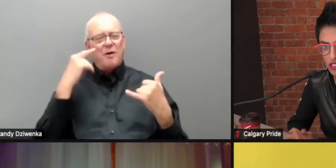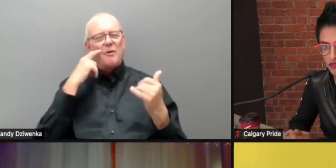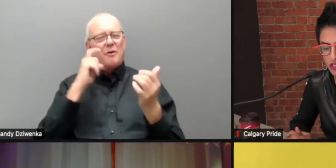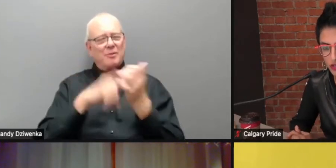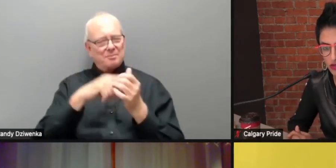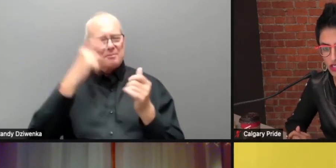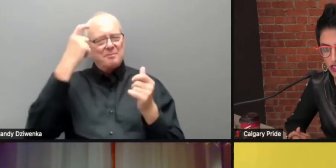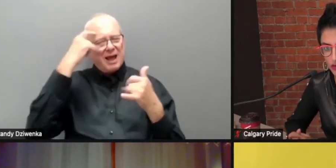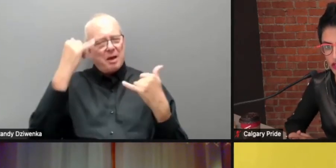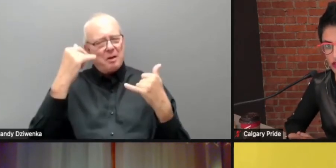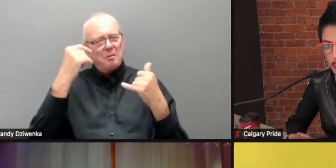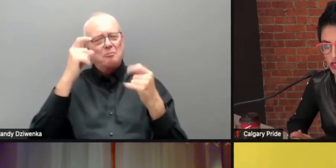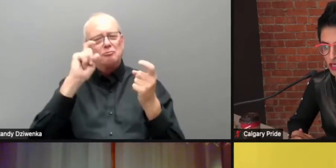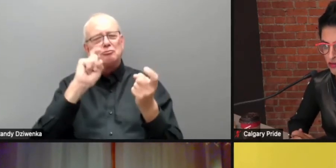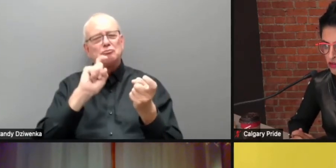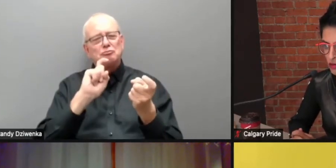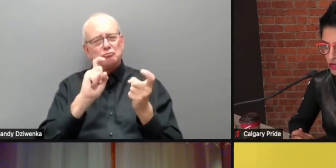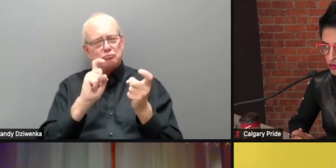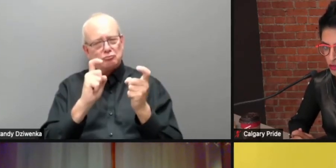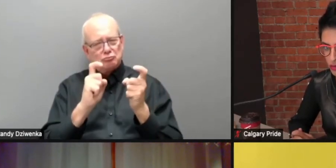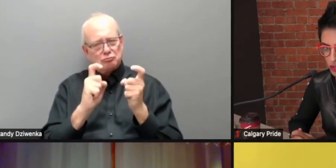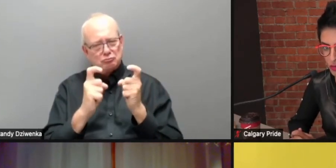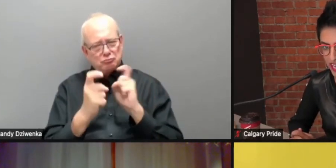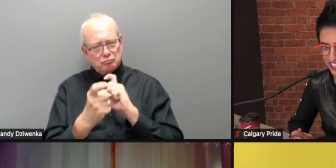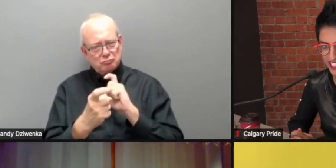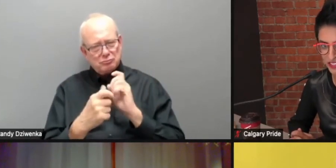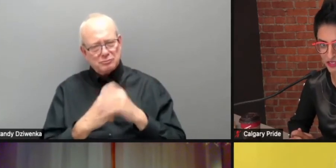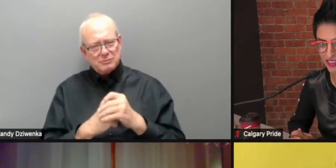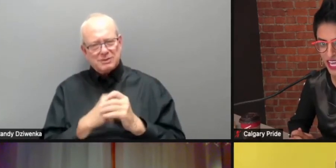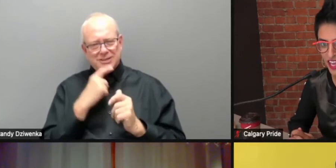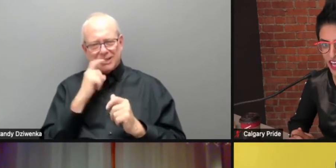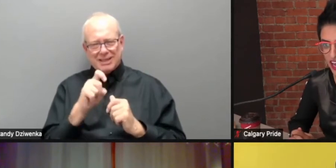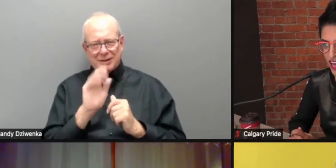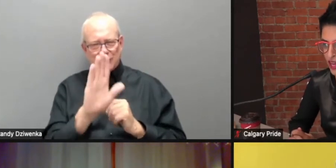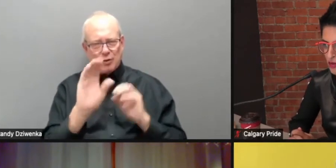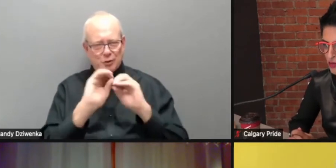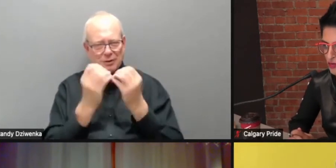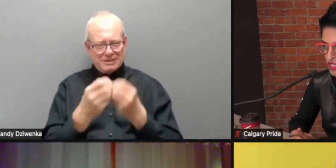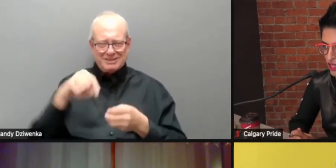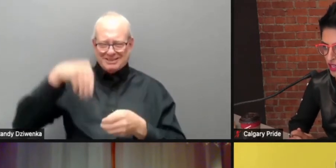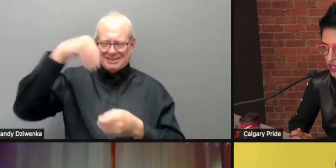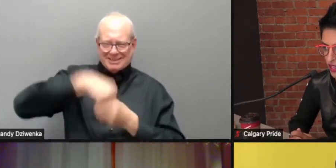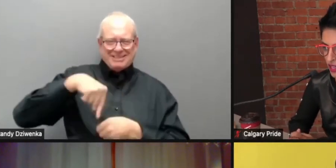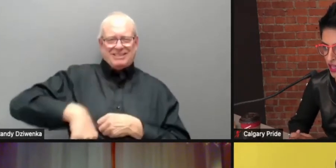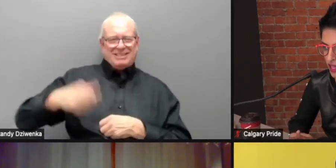like we could definitely use it in North America from a cultural perspective.